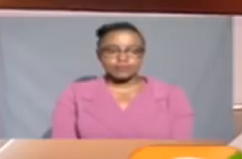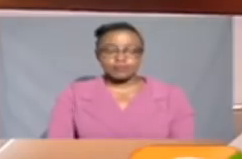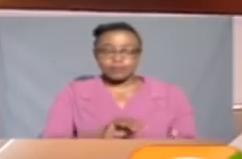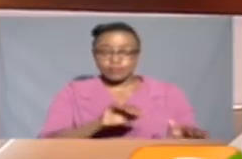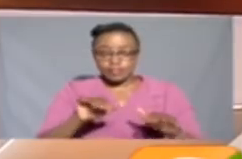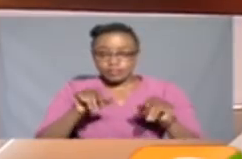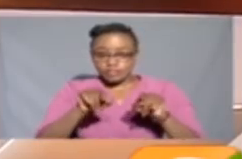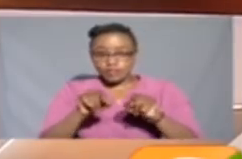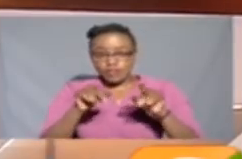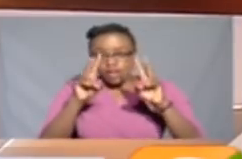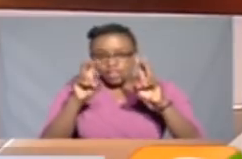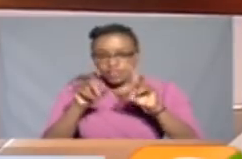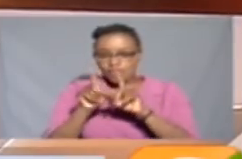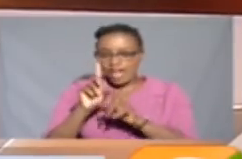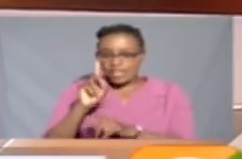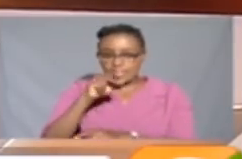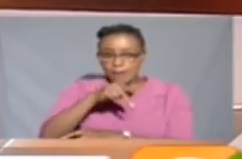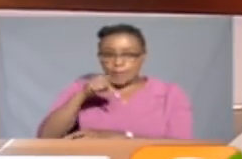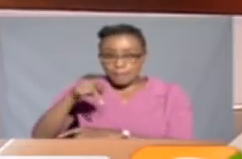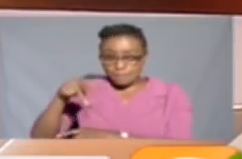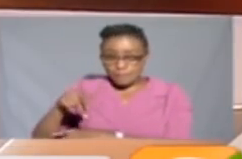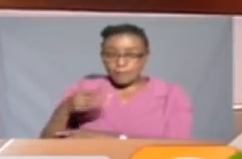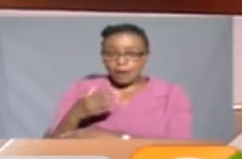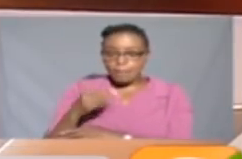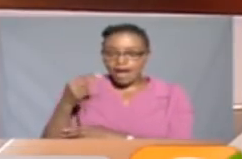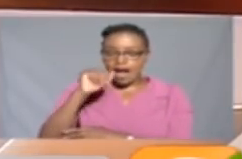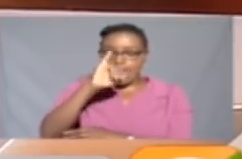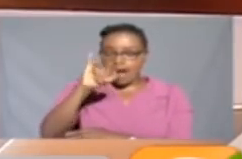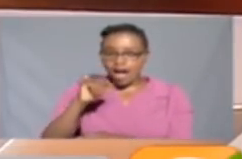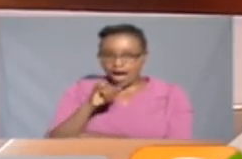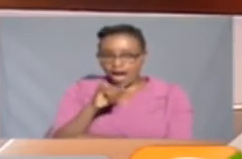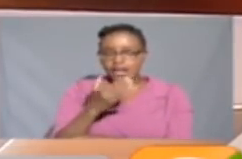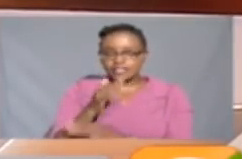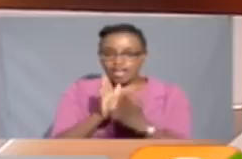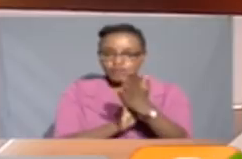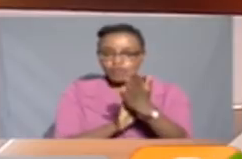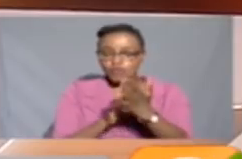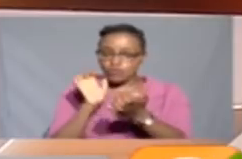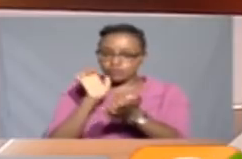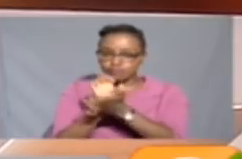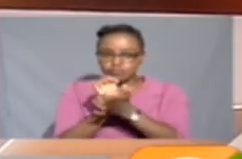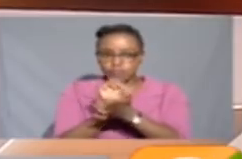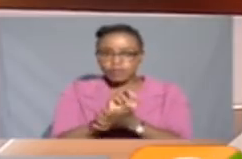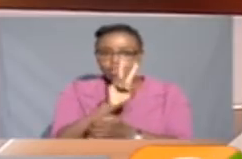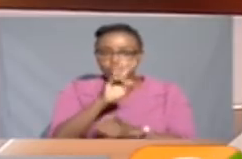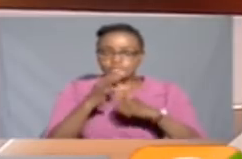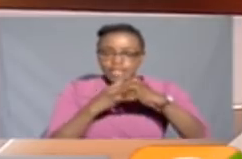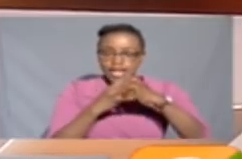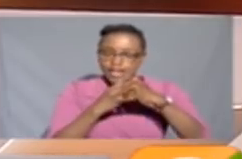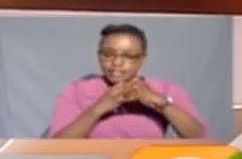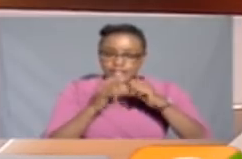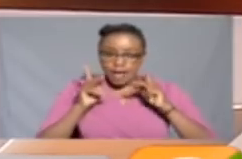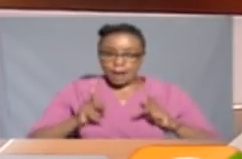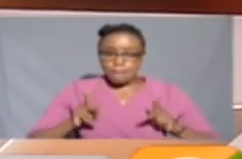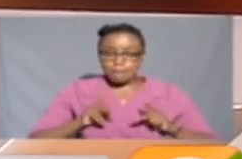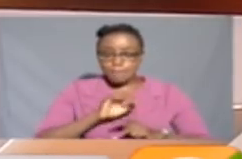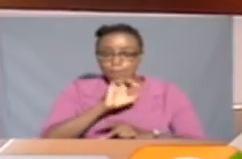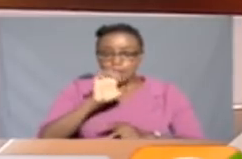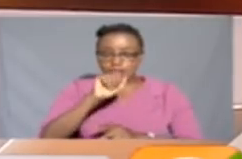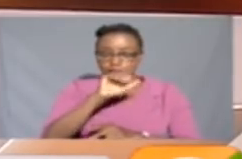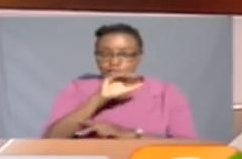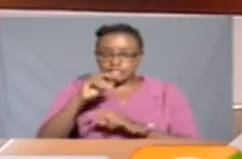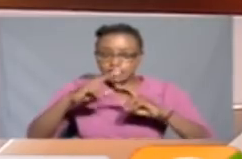Well, still on crime matters, the Director of Public Prosecutions, Noordin Haji, has recommended prosecution of 28 individuals the EACC has